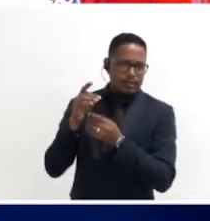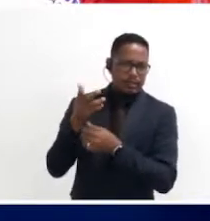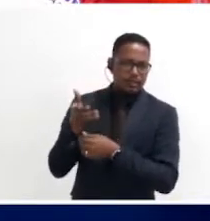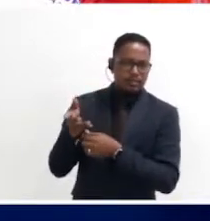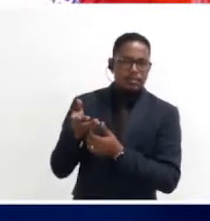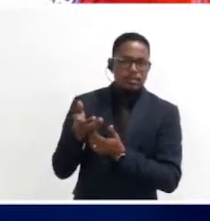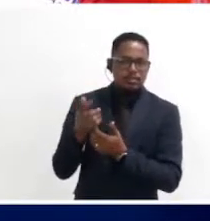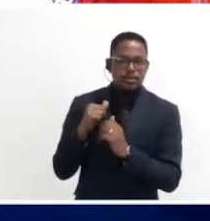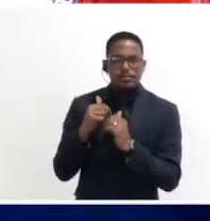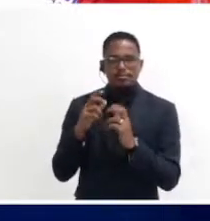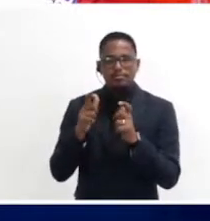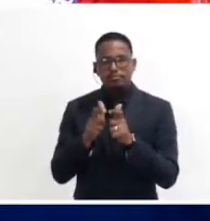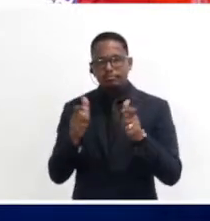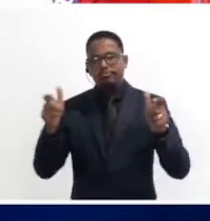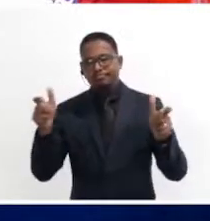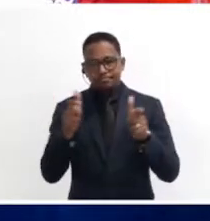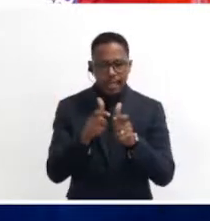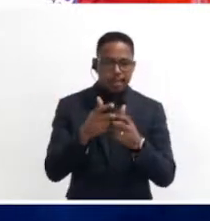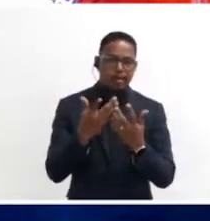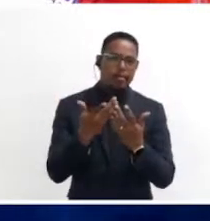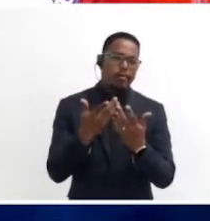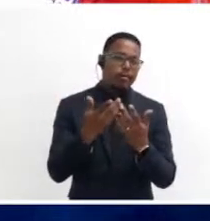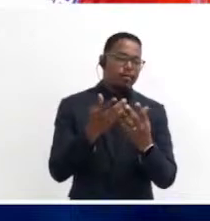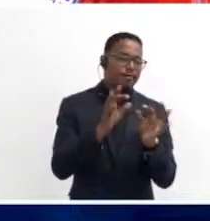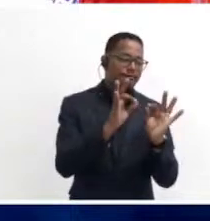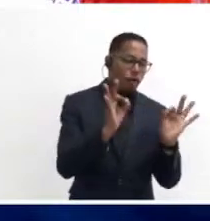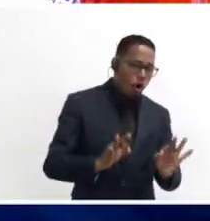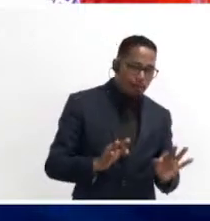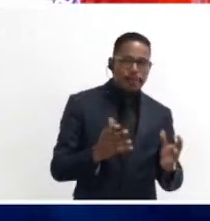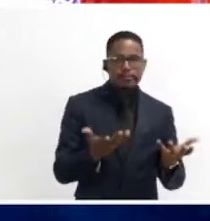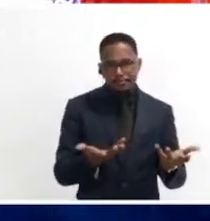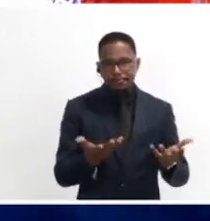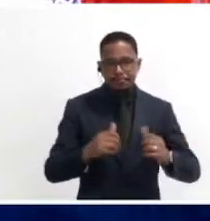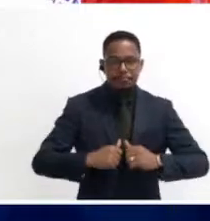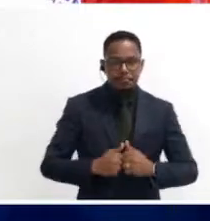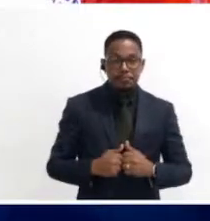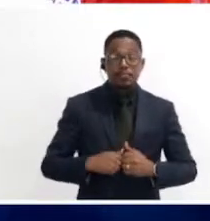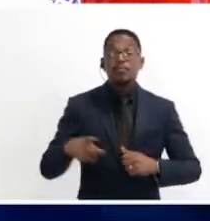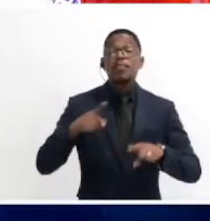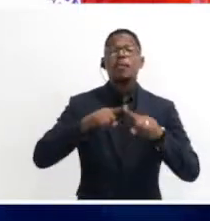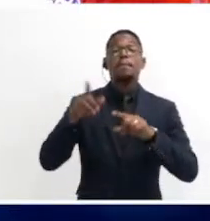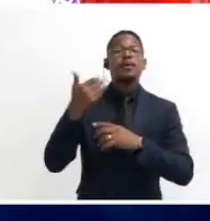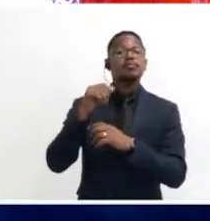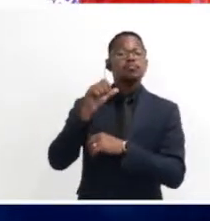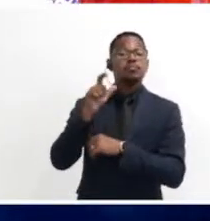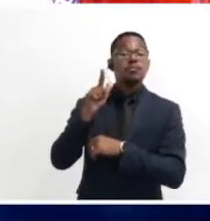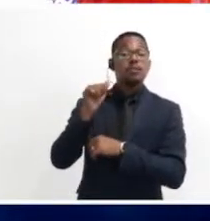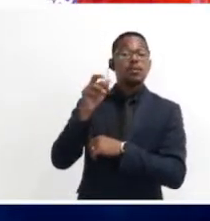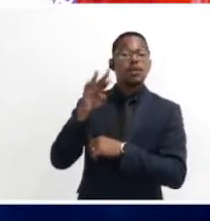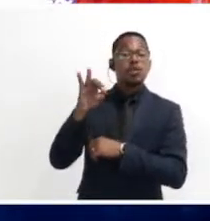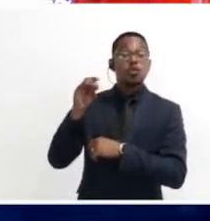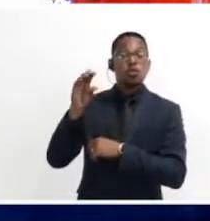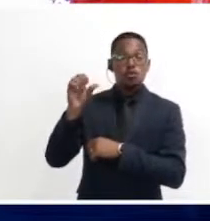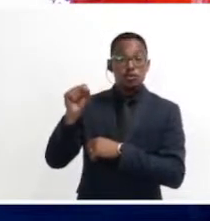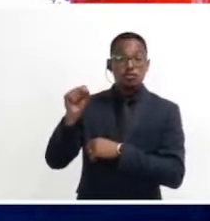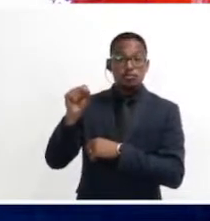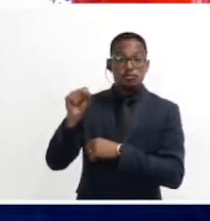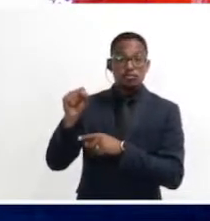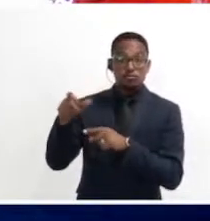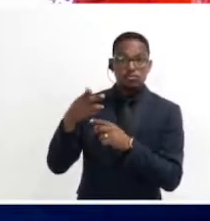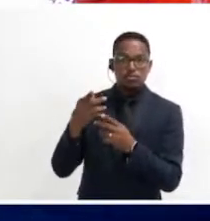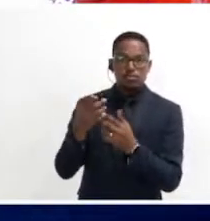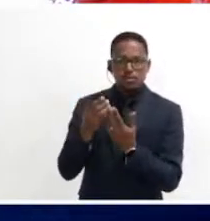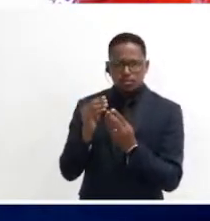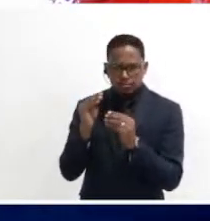you know, in labs, maybe you can do 30 micron pitch, but in production, you're probably at 50 micron pitch